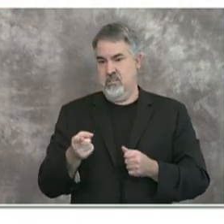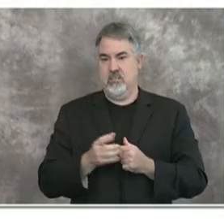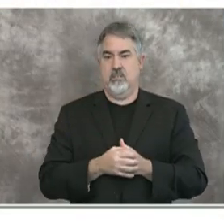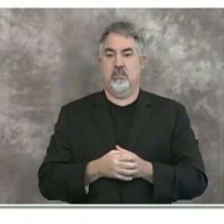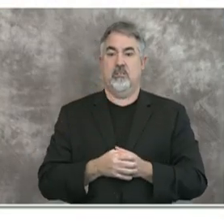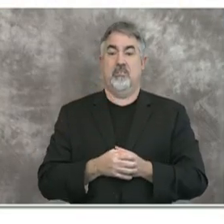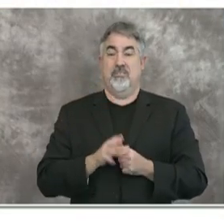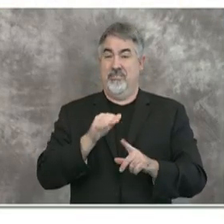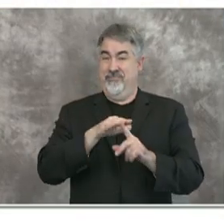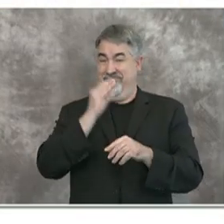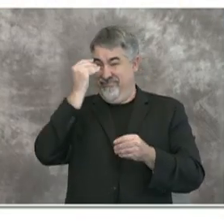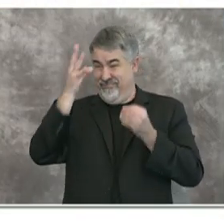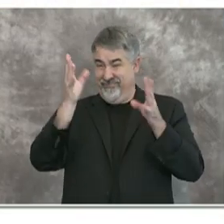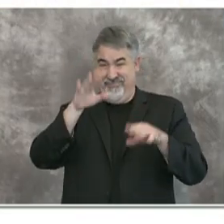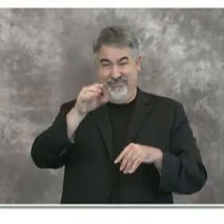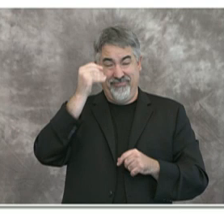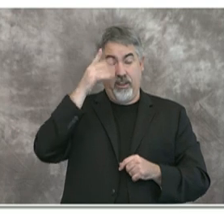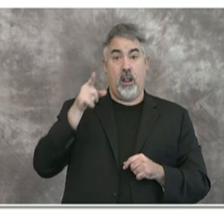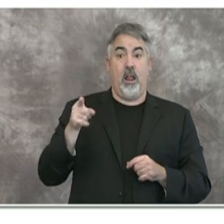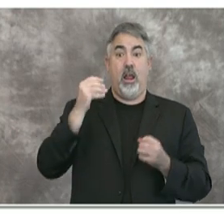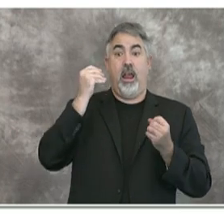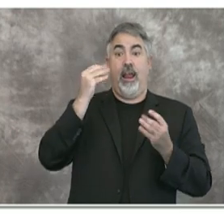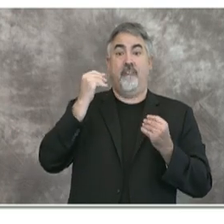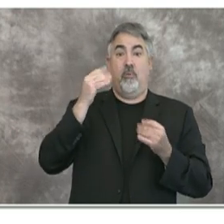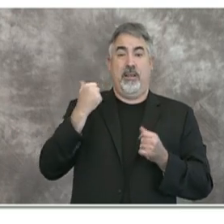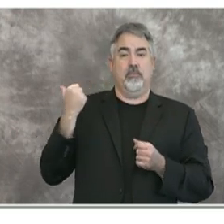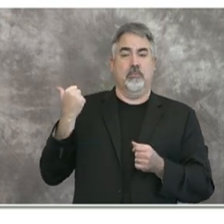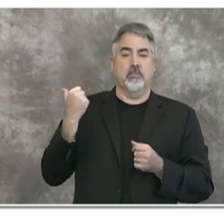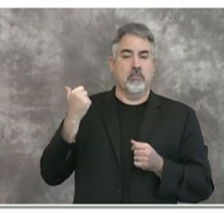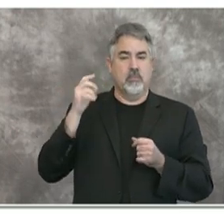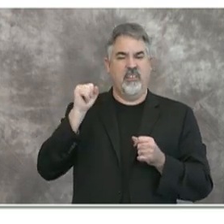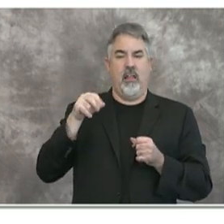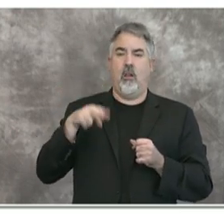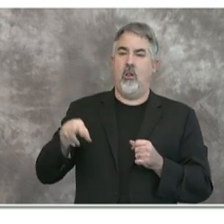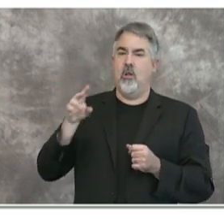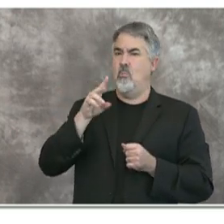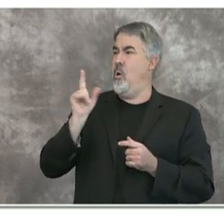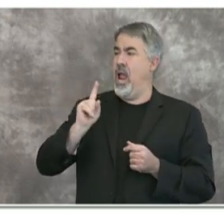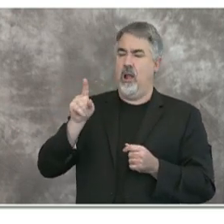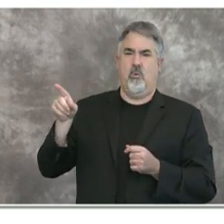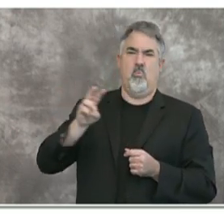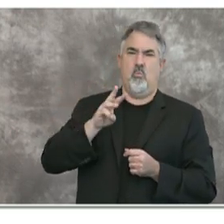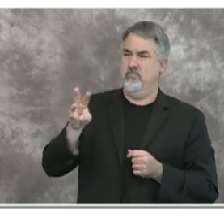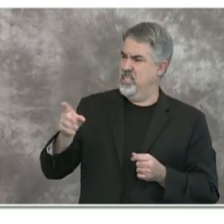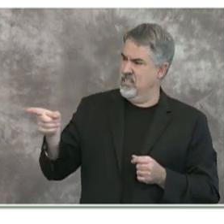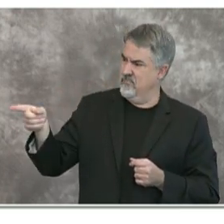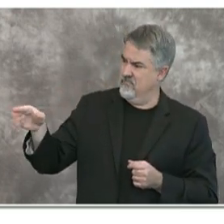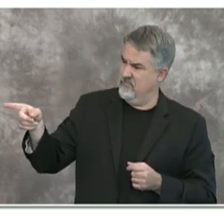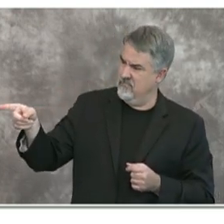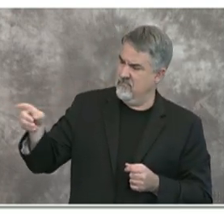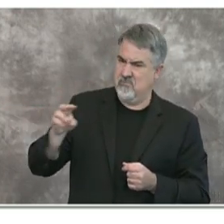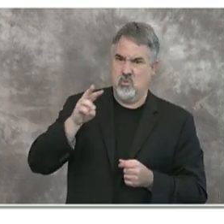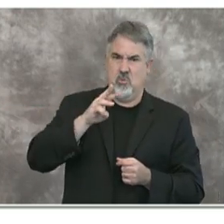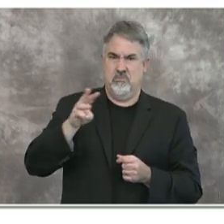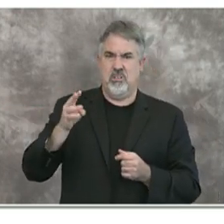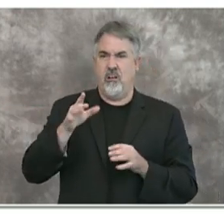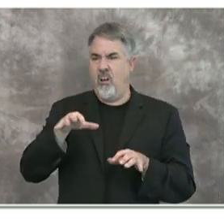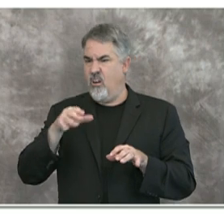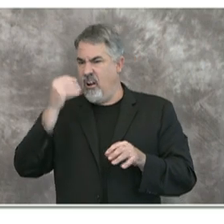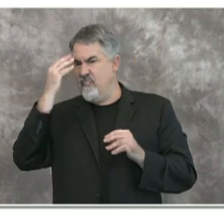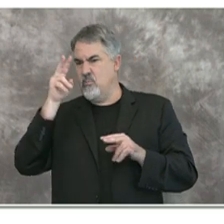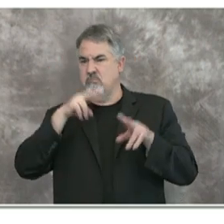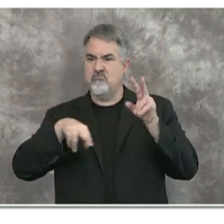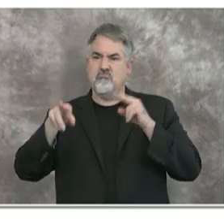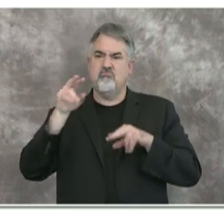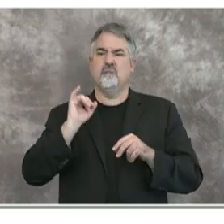our demographic information is found on our county website as provided on the website here and at